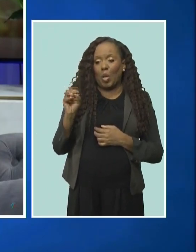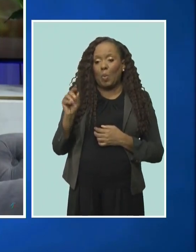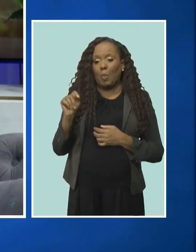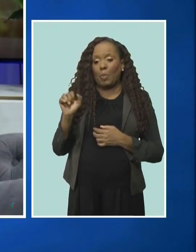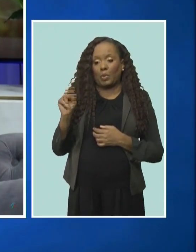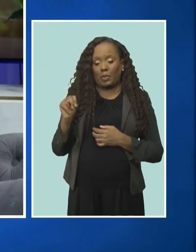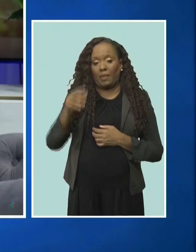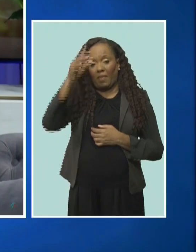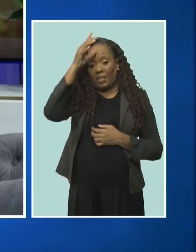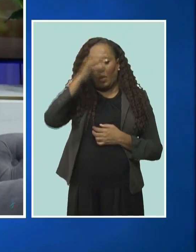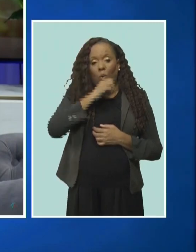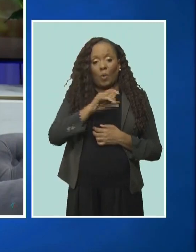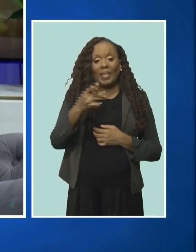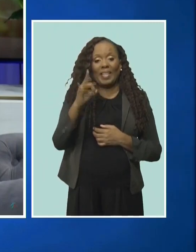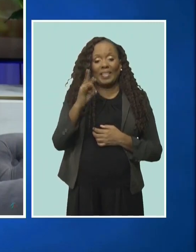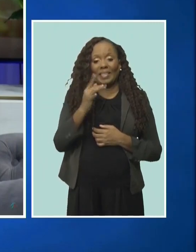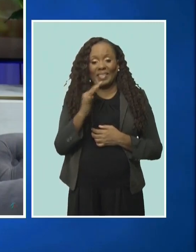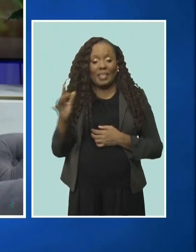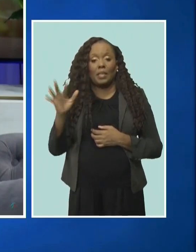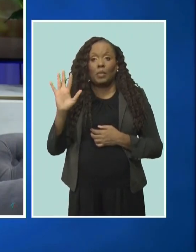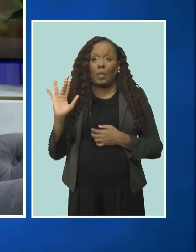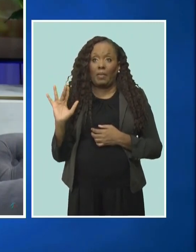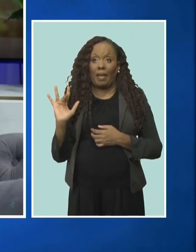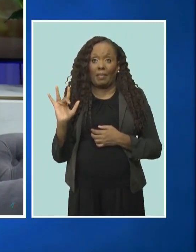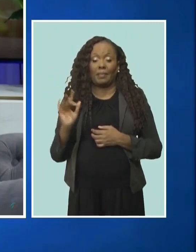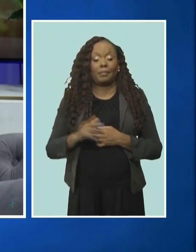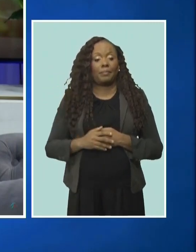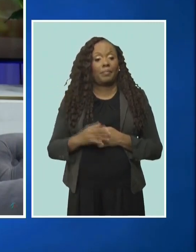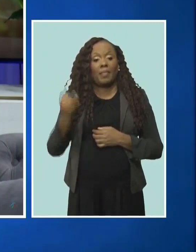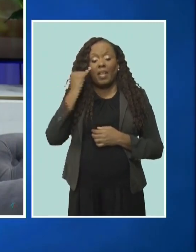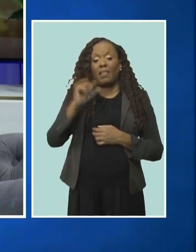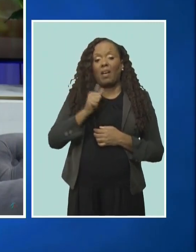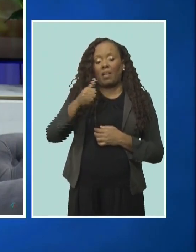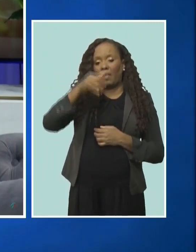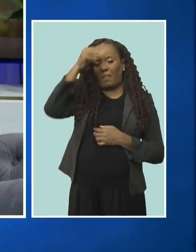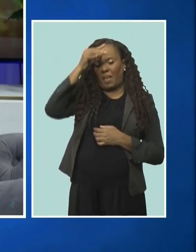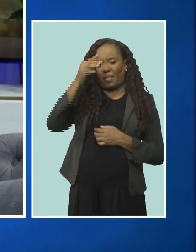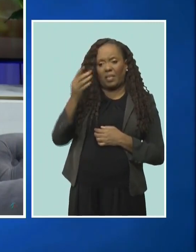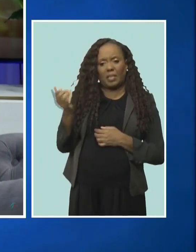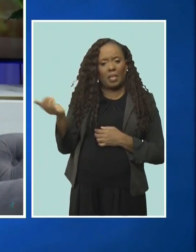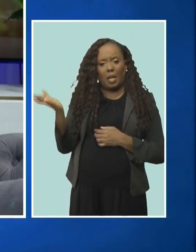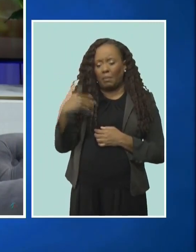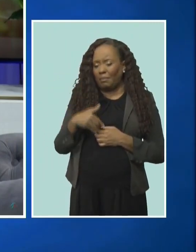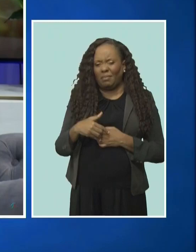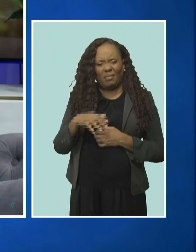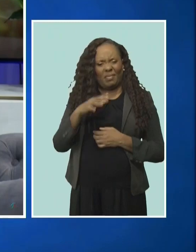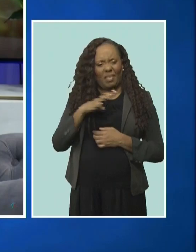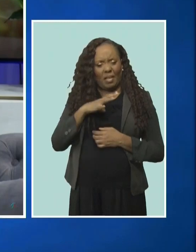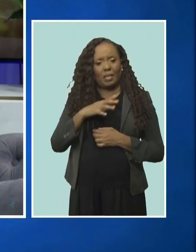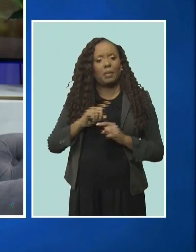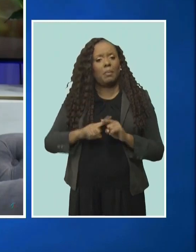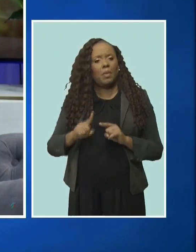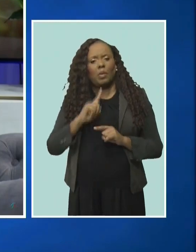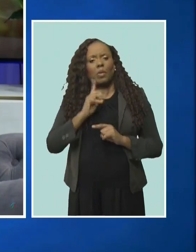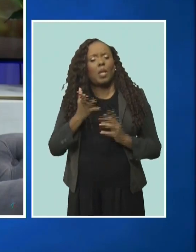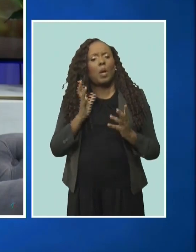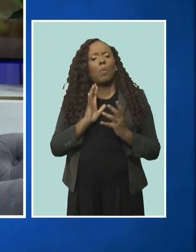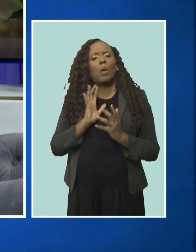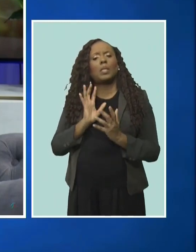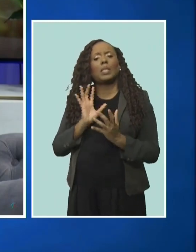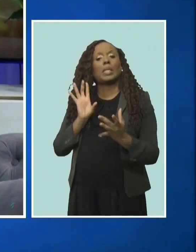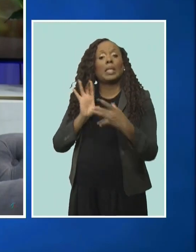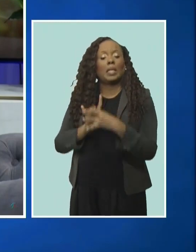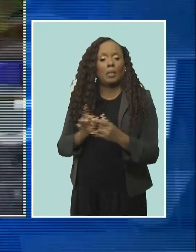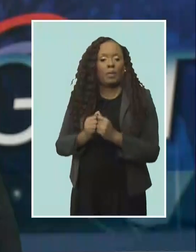age of 18 and 25. I mean, if other fathers, so that age group come, we're not going to turn your back, but we really want to reach out to